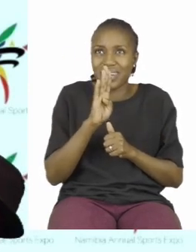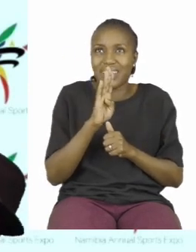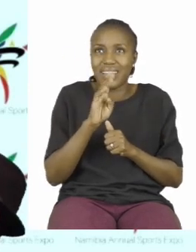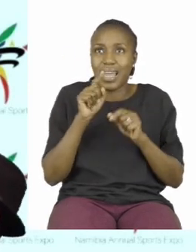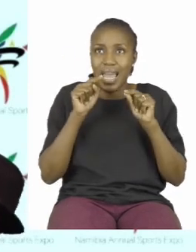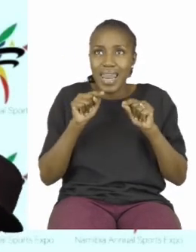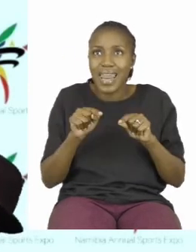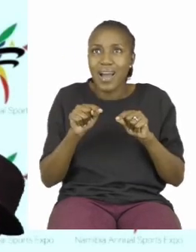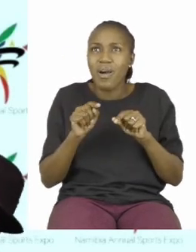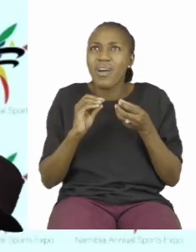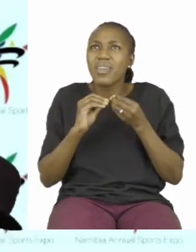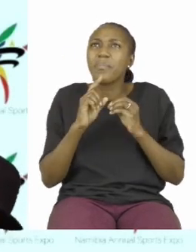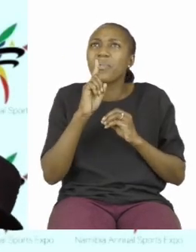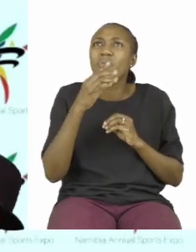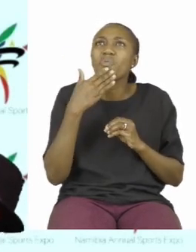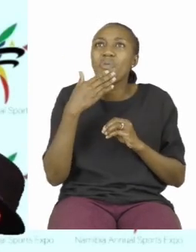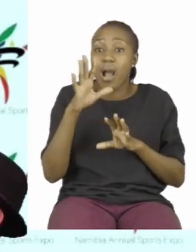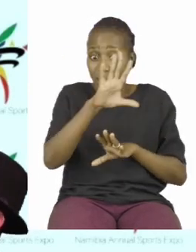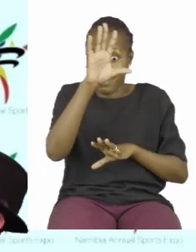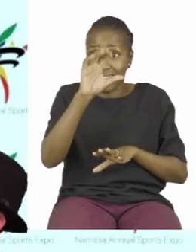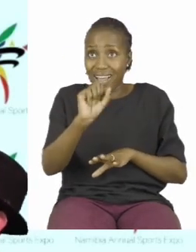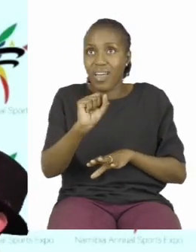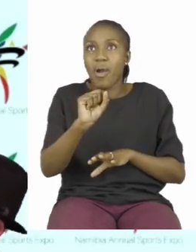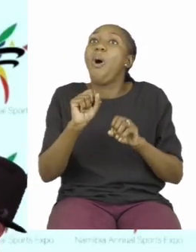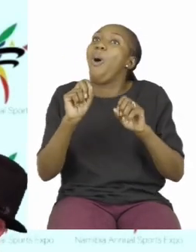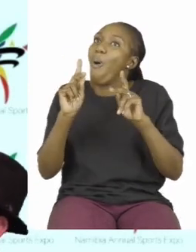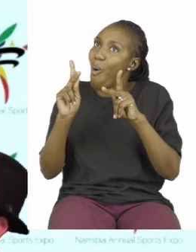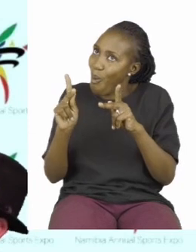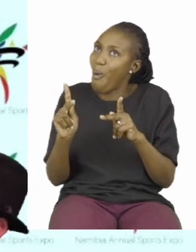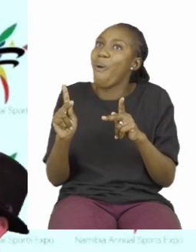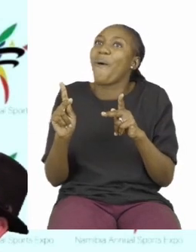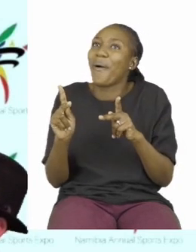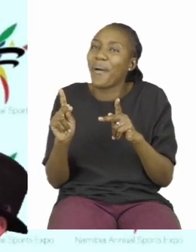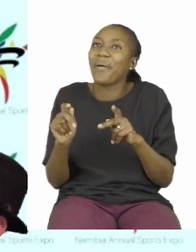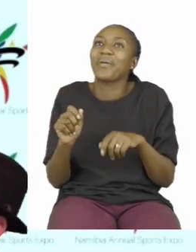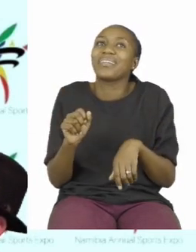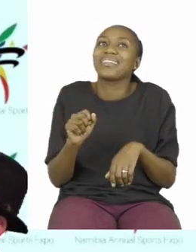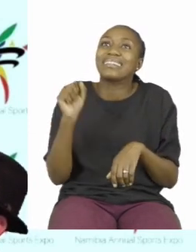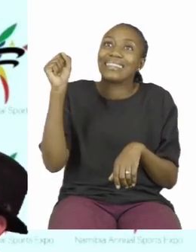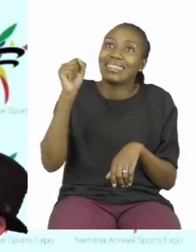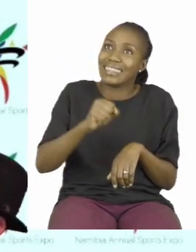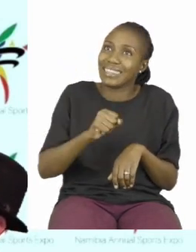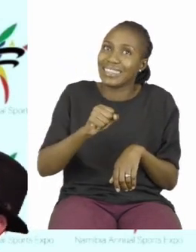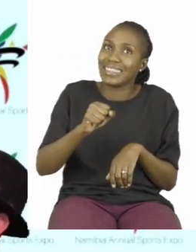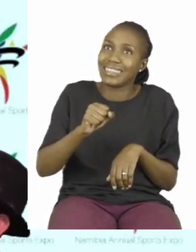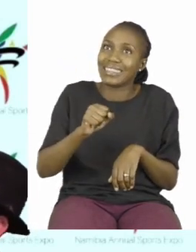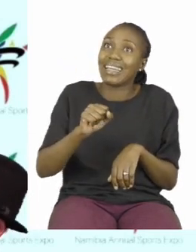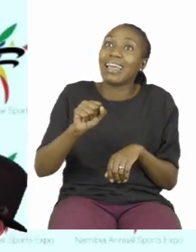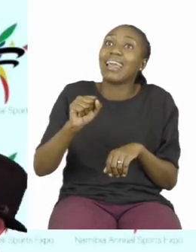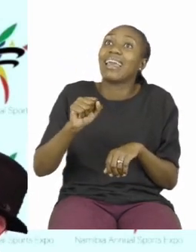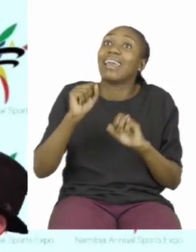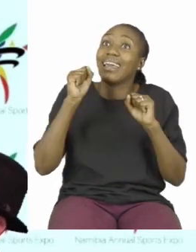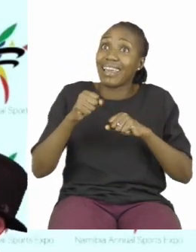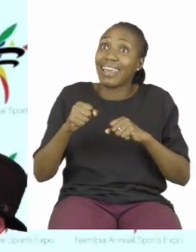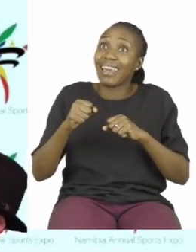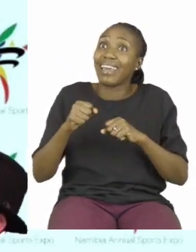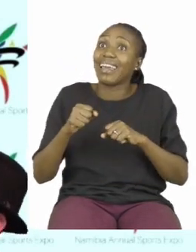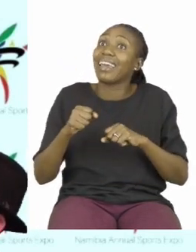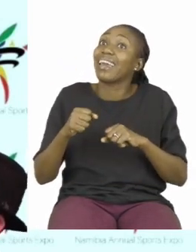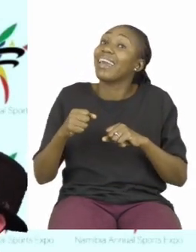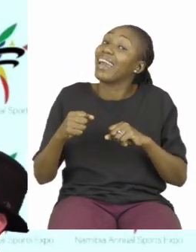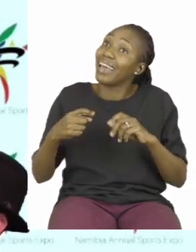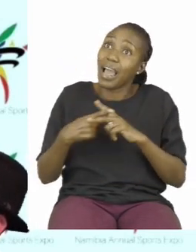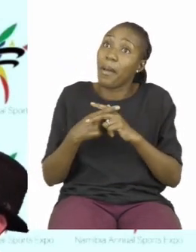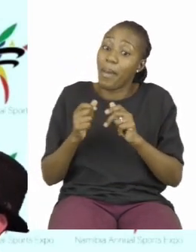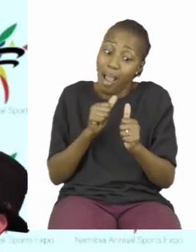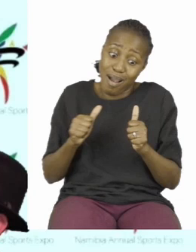demolish? We need to demolish South Africa. And yes, it can happen. It's not out of our